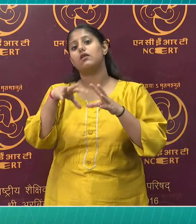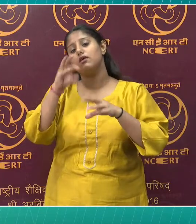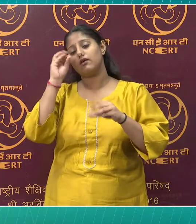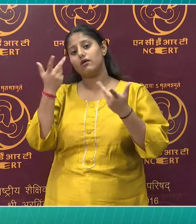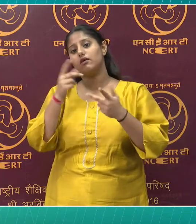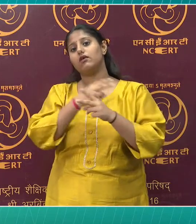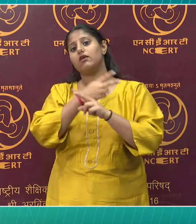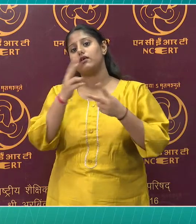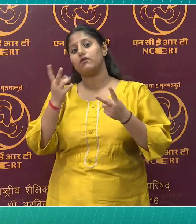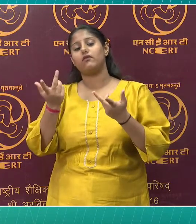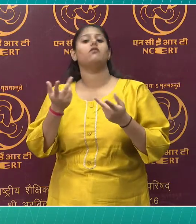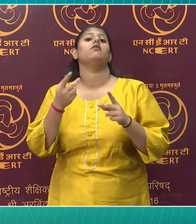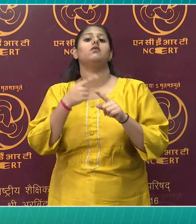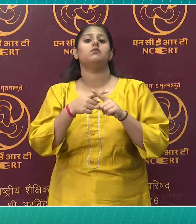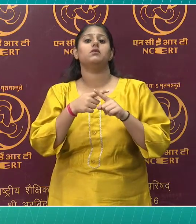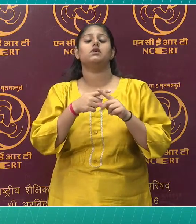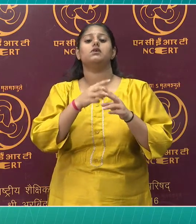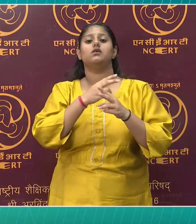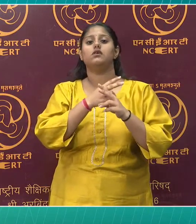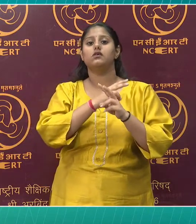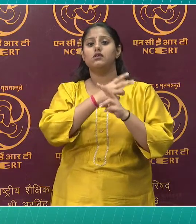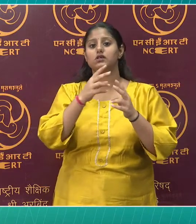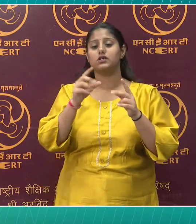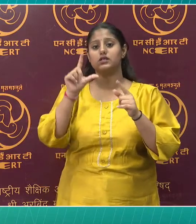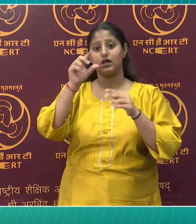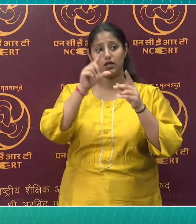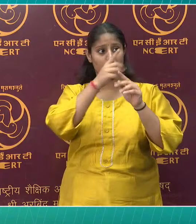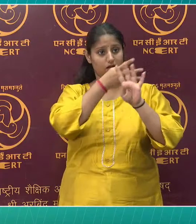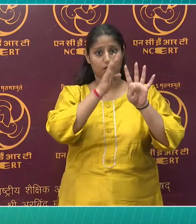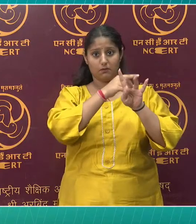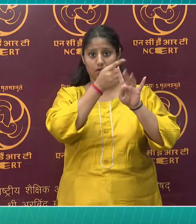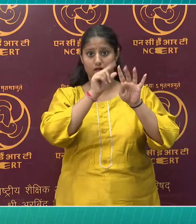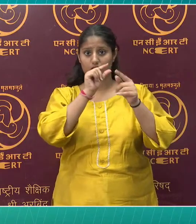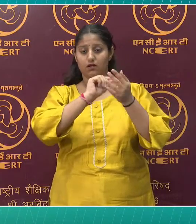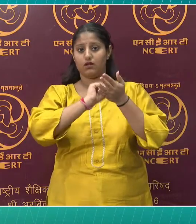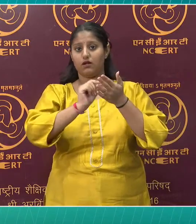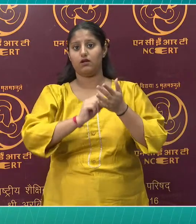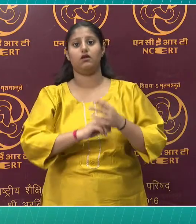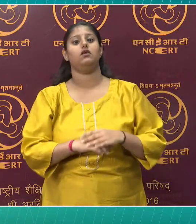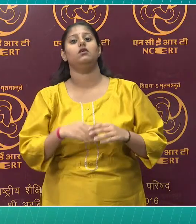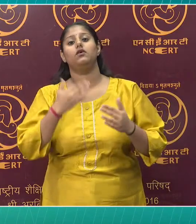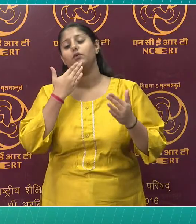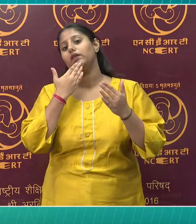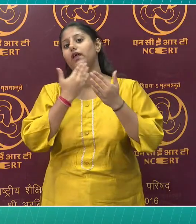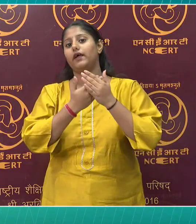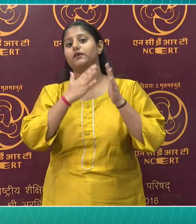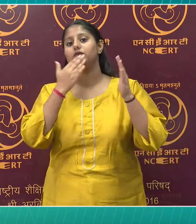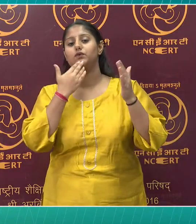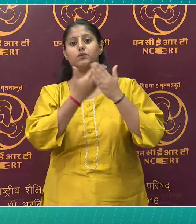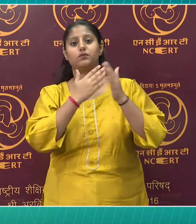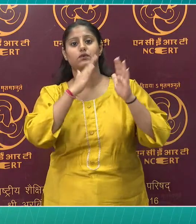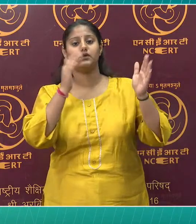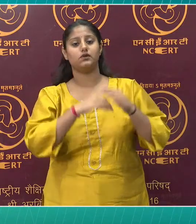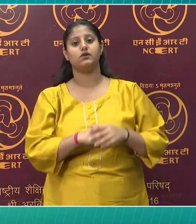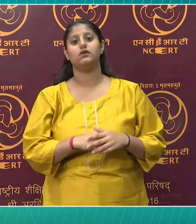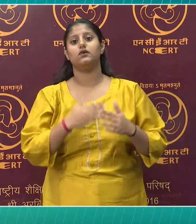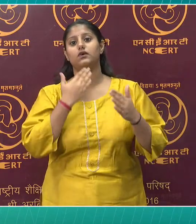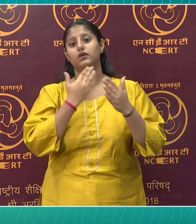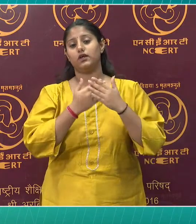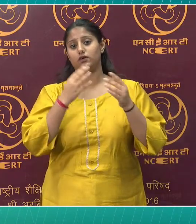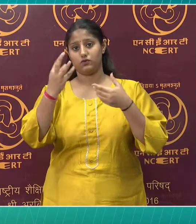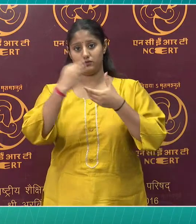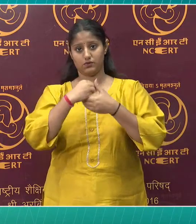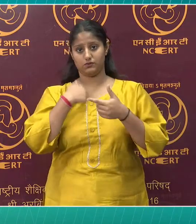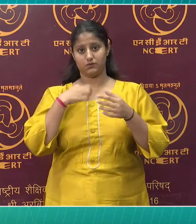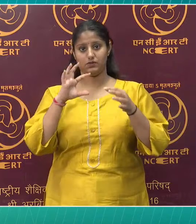and also imbibes dignity of labor right. in us. So thank you very much, Professor Thank Mehrotra, you. for joining us